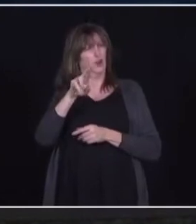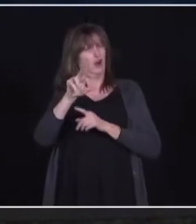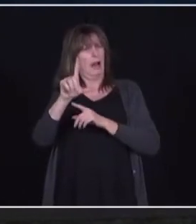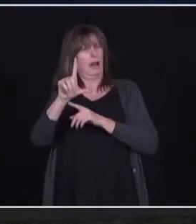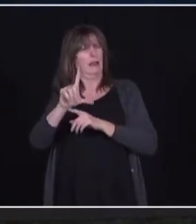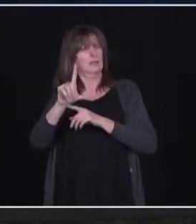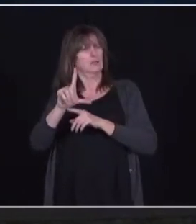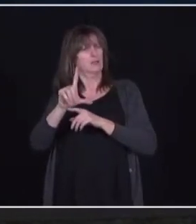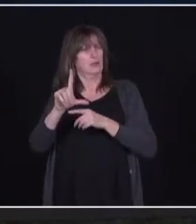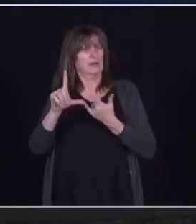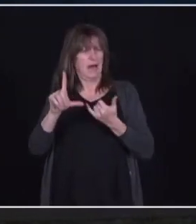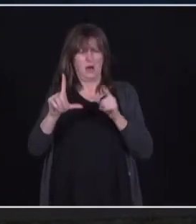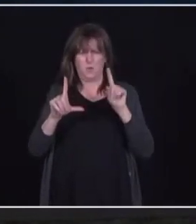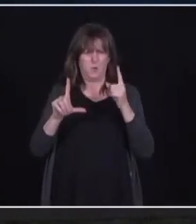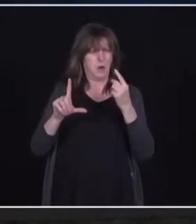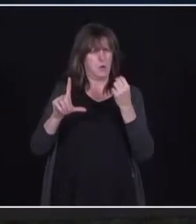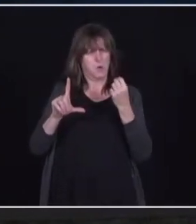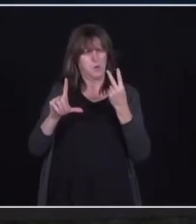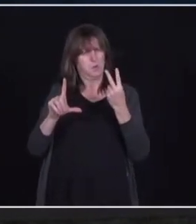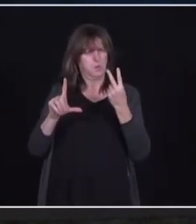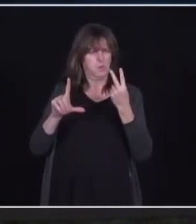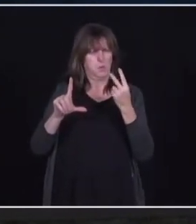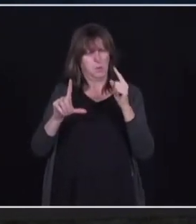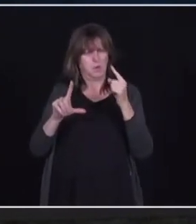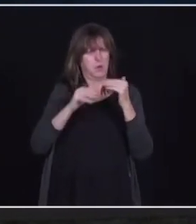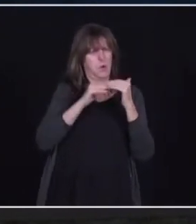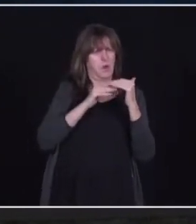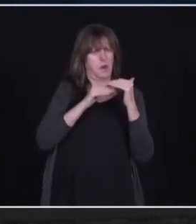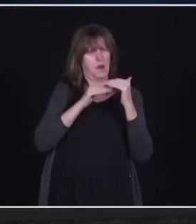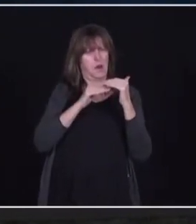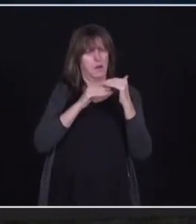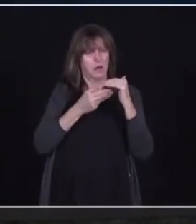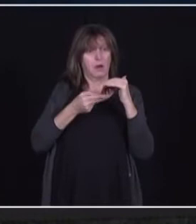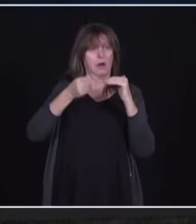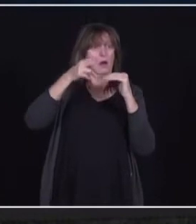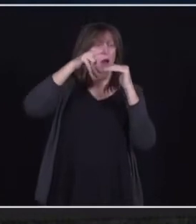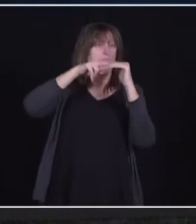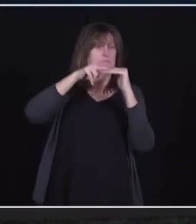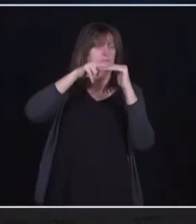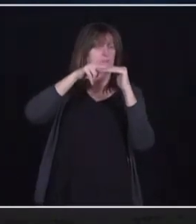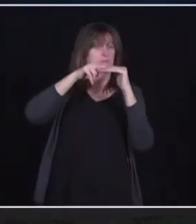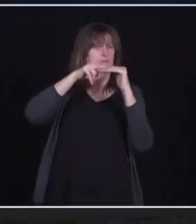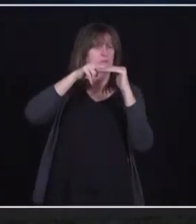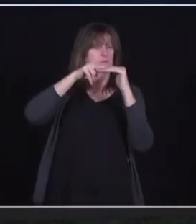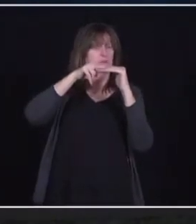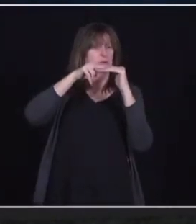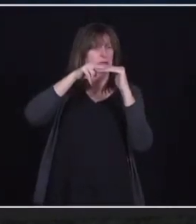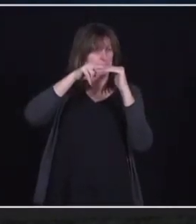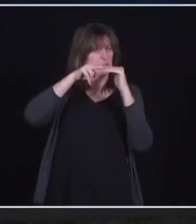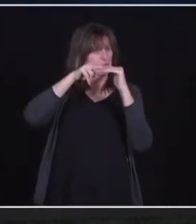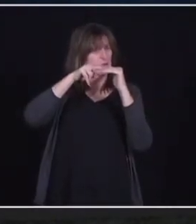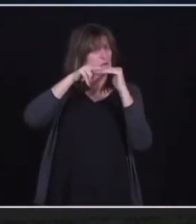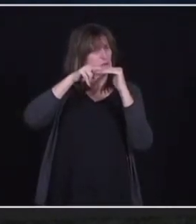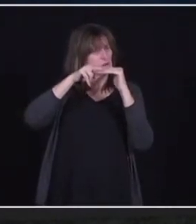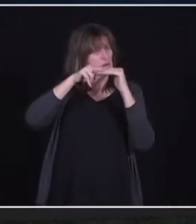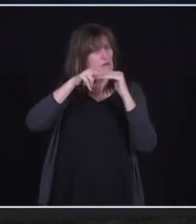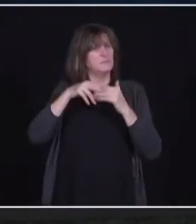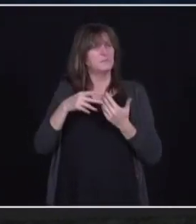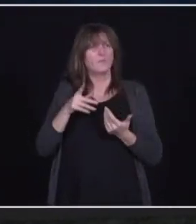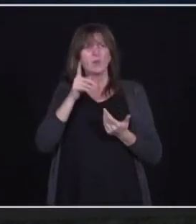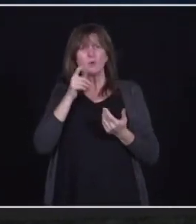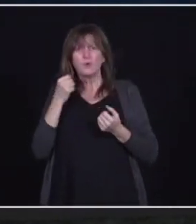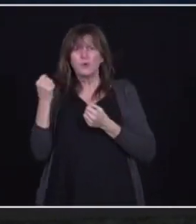little below $1. Imagine increasing that cost to all the truckers out there, to all